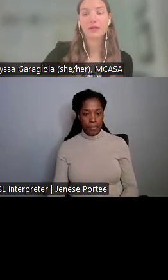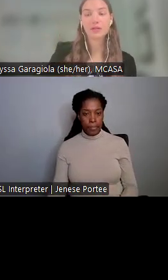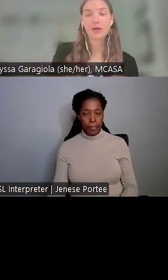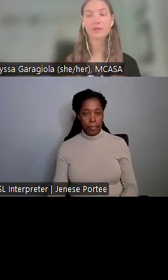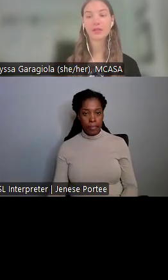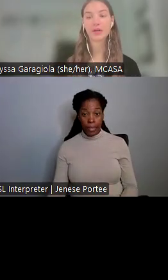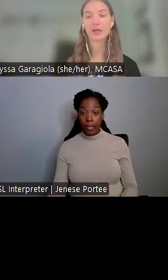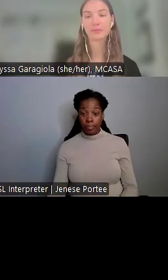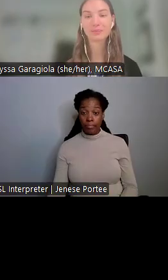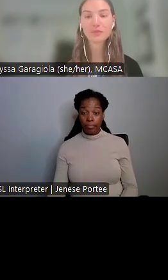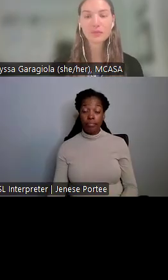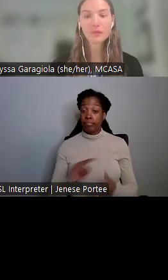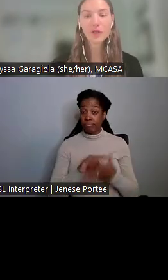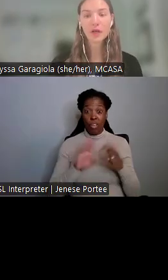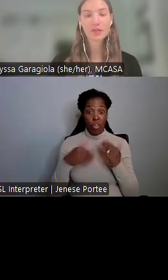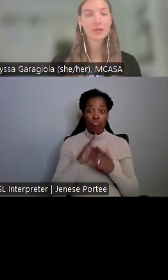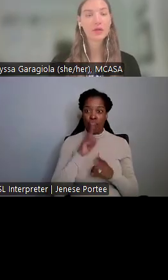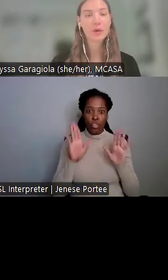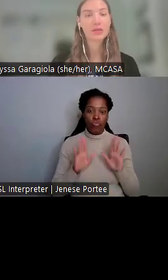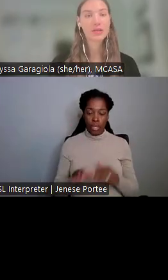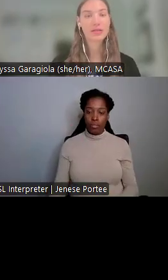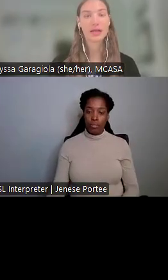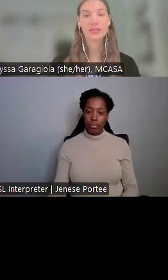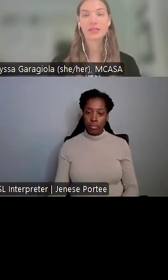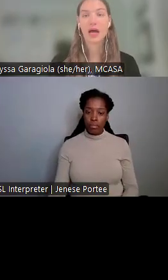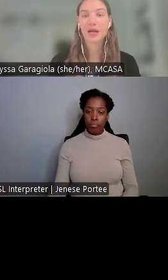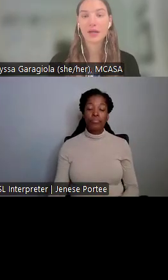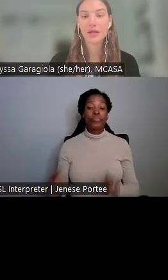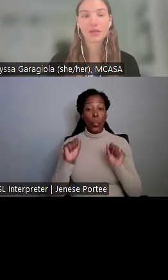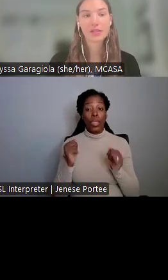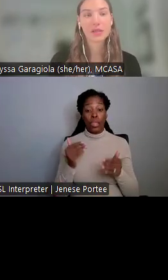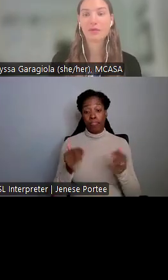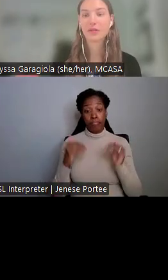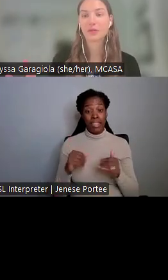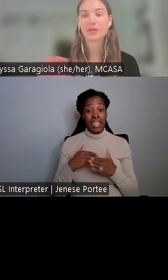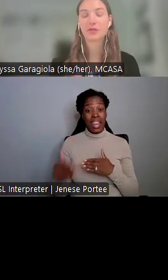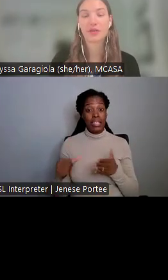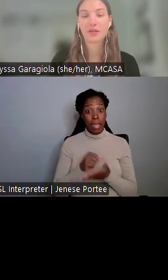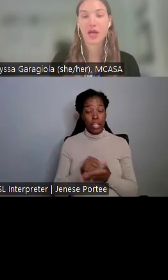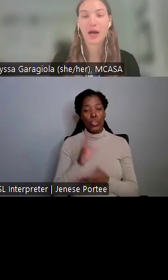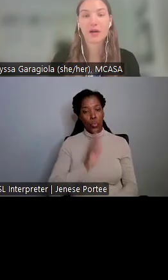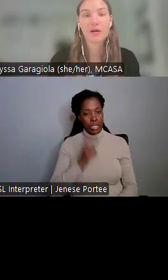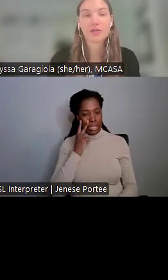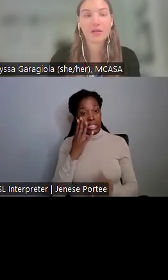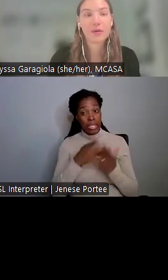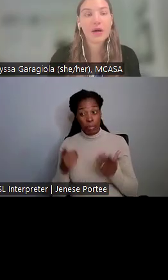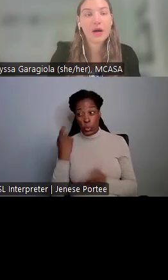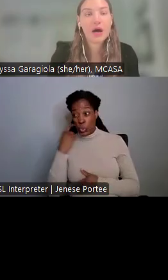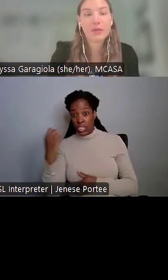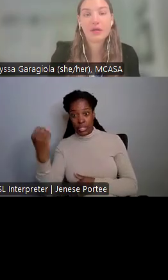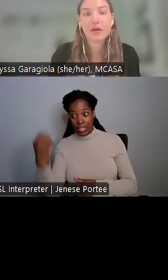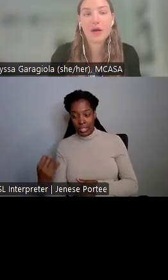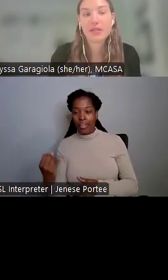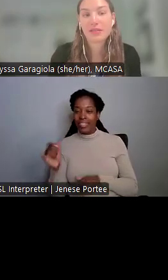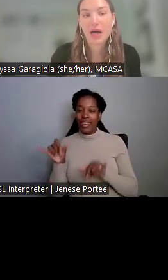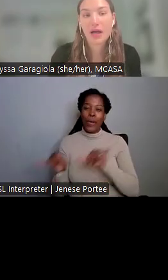Yeah, these are all really great. All right, so we can go on to the next slide, and you'll see some of these ones that you shared in the chat are also